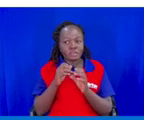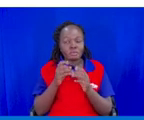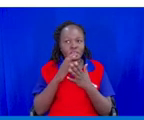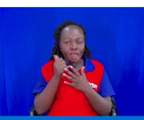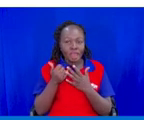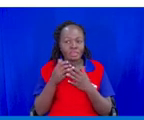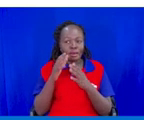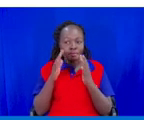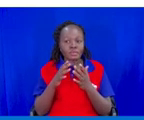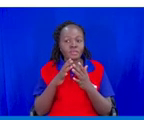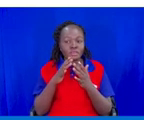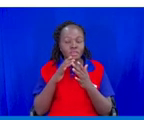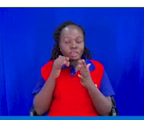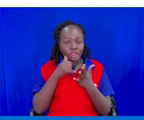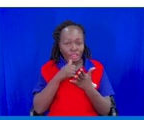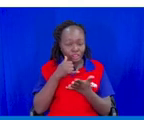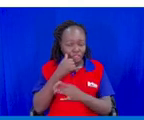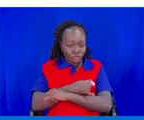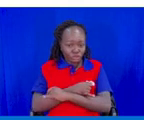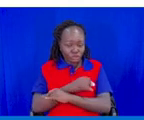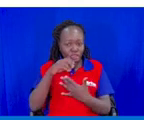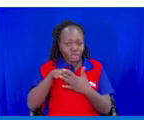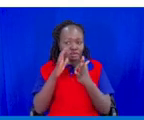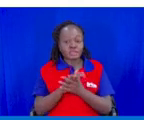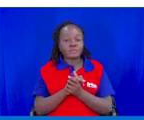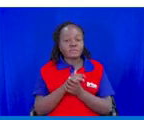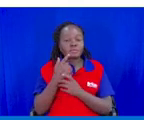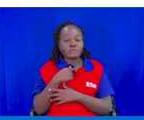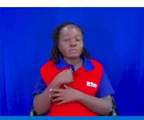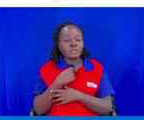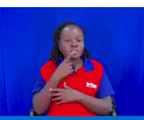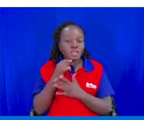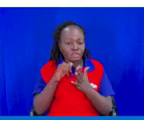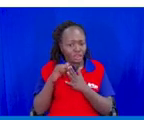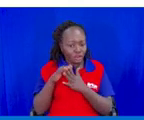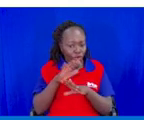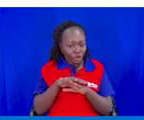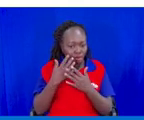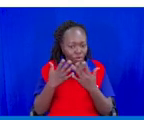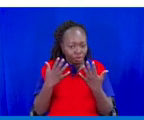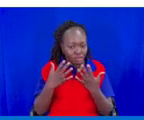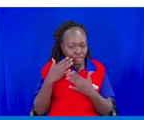institutional investor. I mentioned earlier on the property side, we are an investor into property, and I think you can see there in that